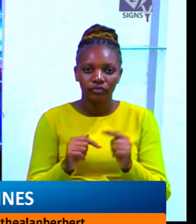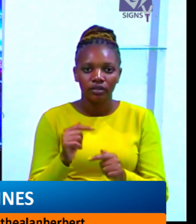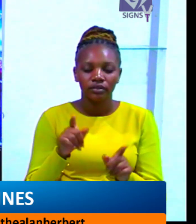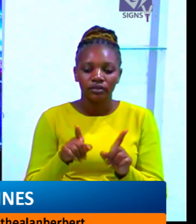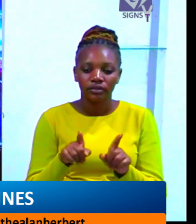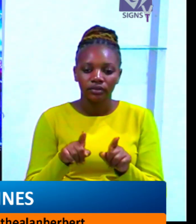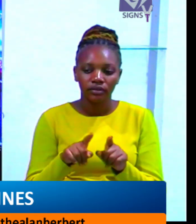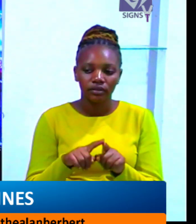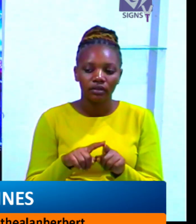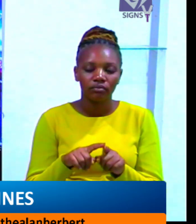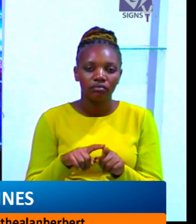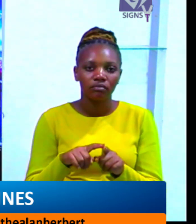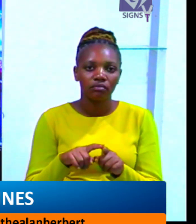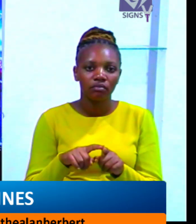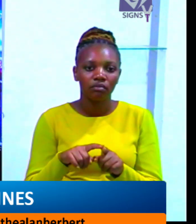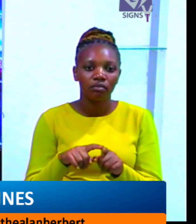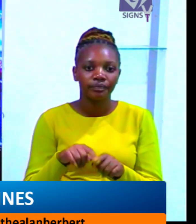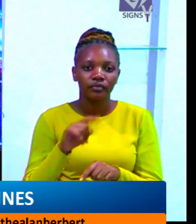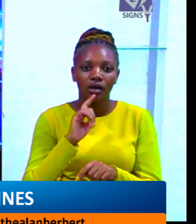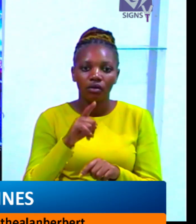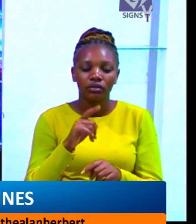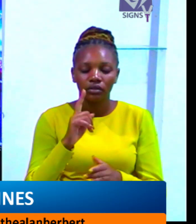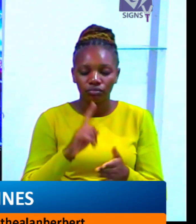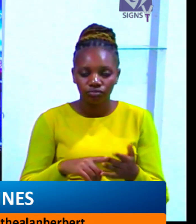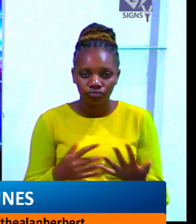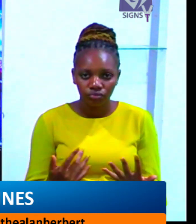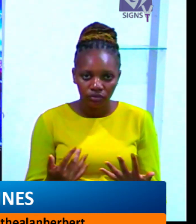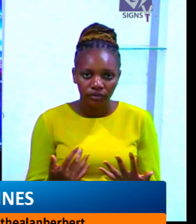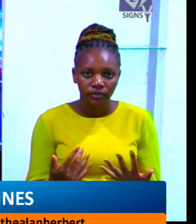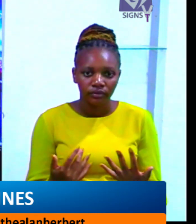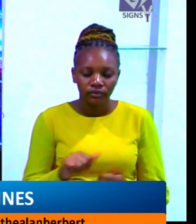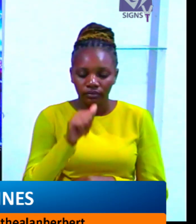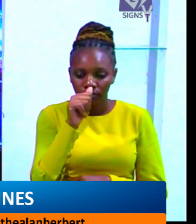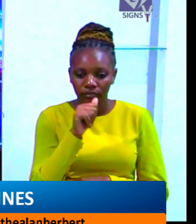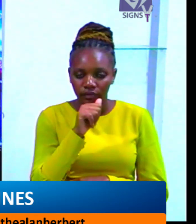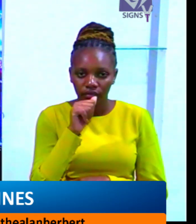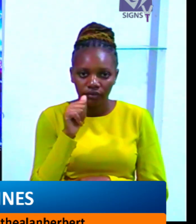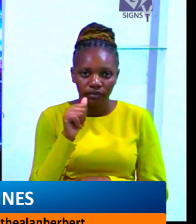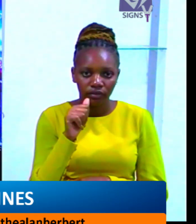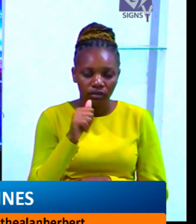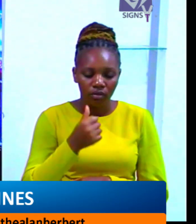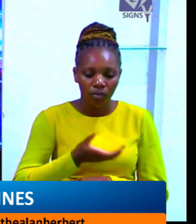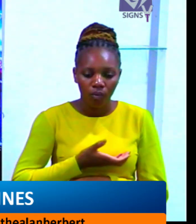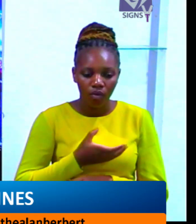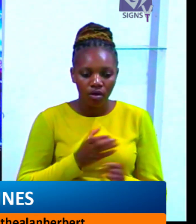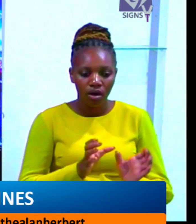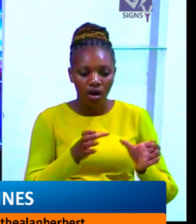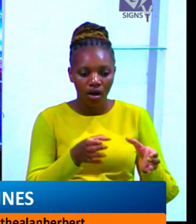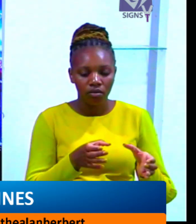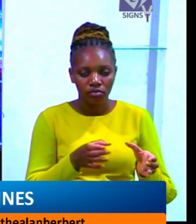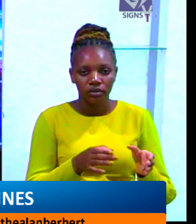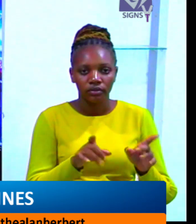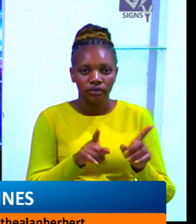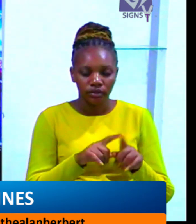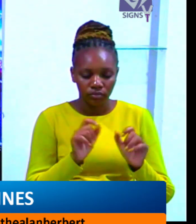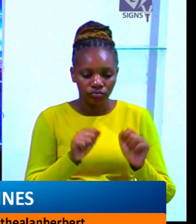ruled out privatization of state-owned mills and also declared war on individuals behind the